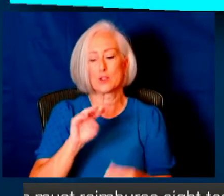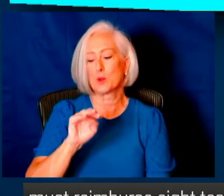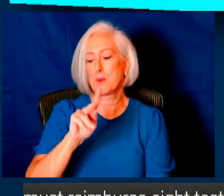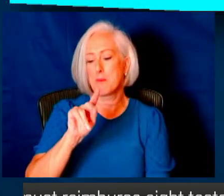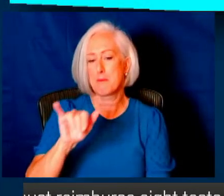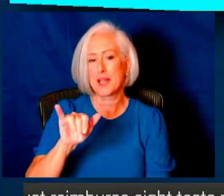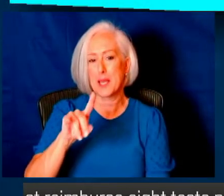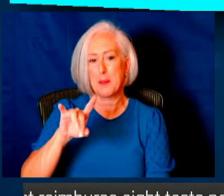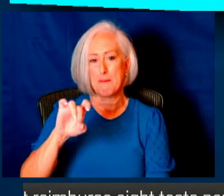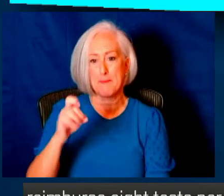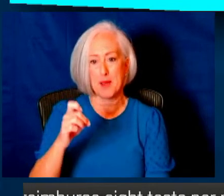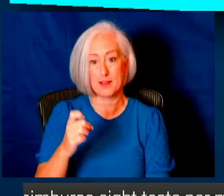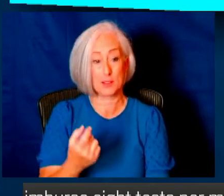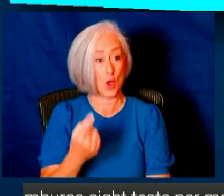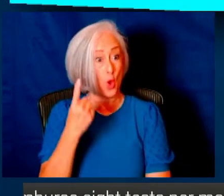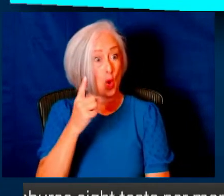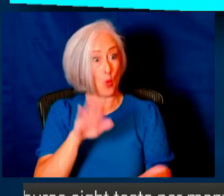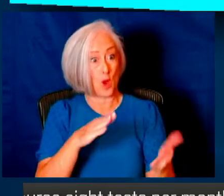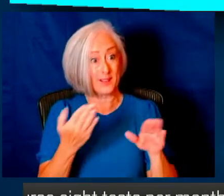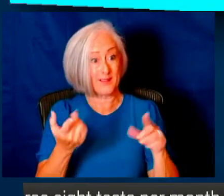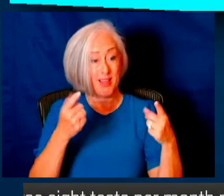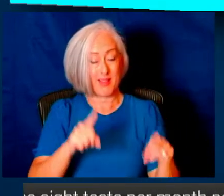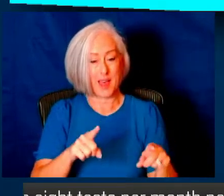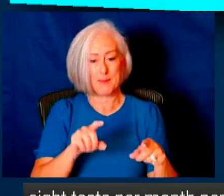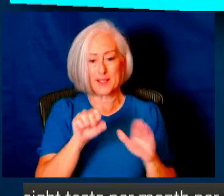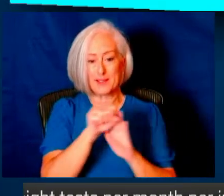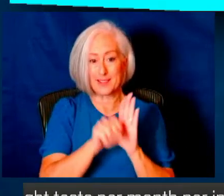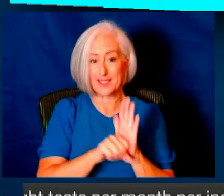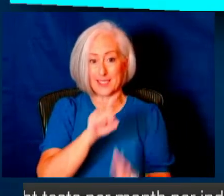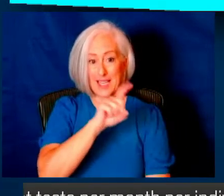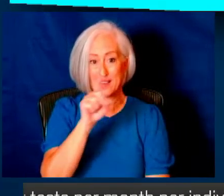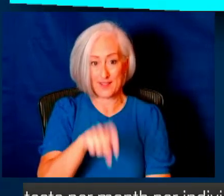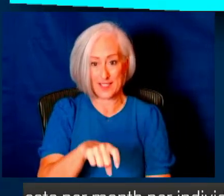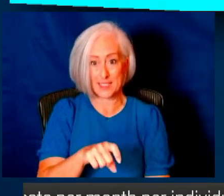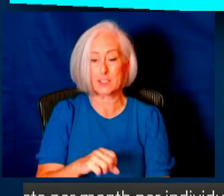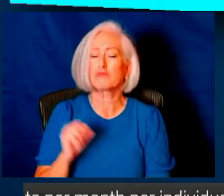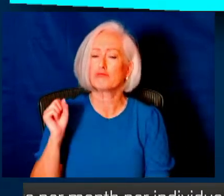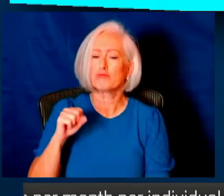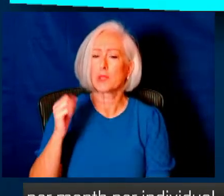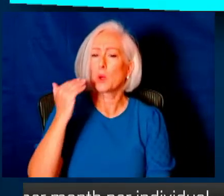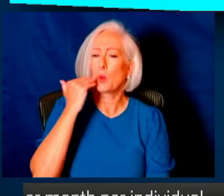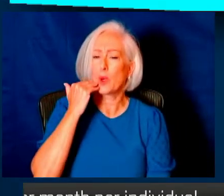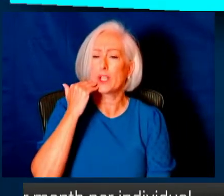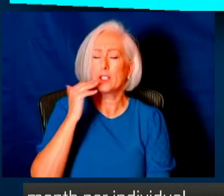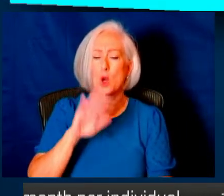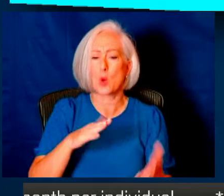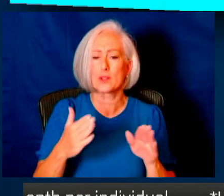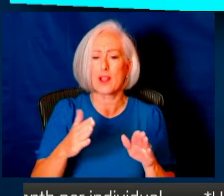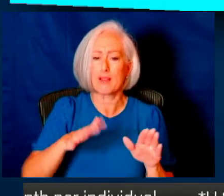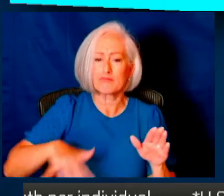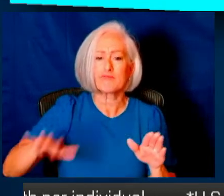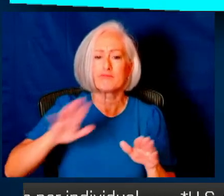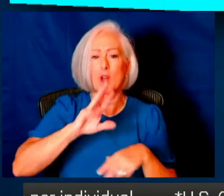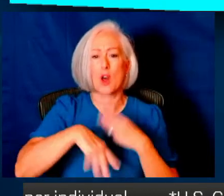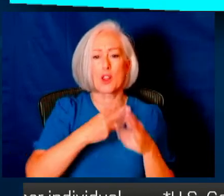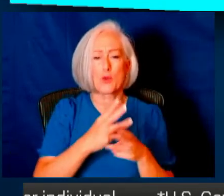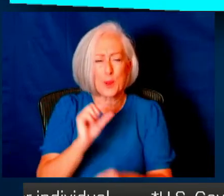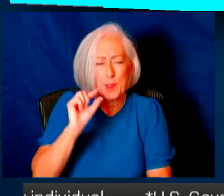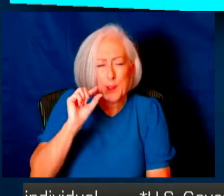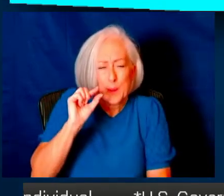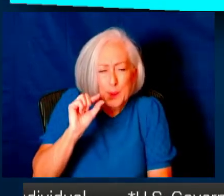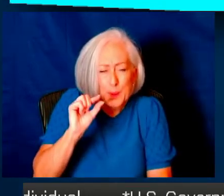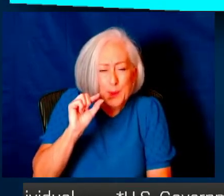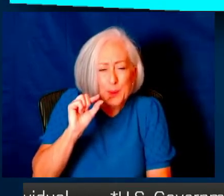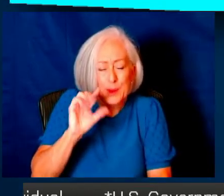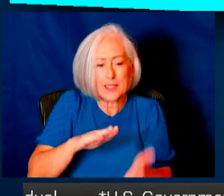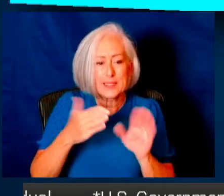one death reported in the U.S. I think it was in Texas, if I remember right. Yeah, and we know there's been deaths around the world. Again, a very, very, very small death percentage.